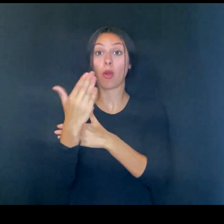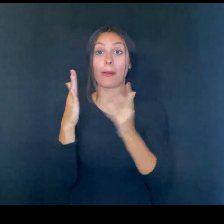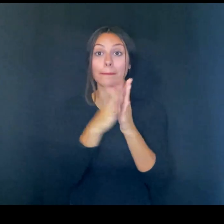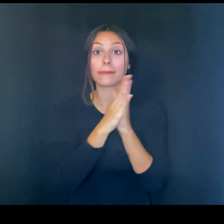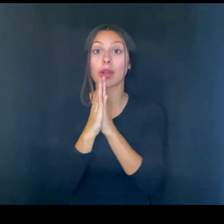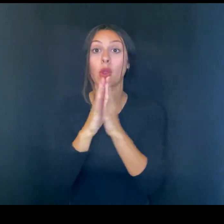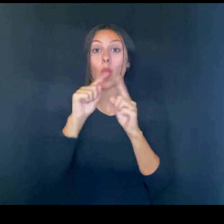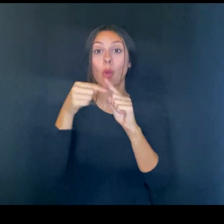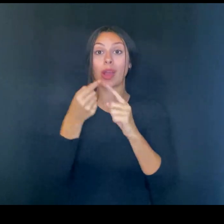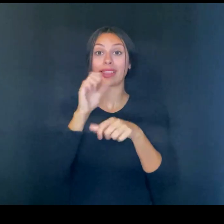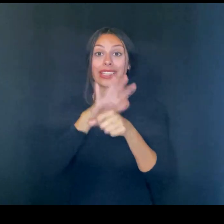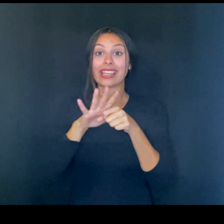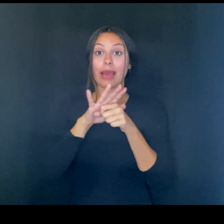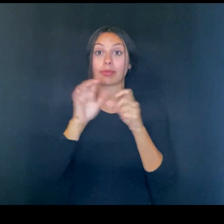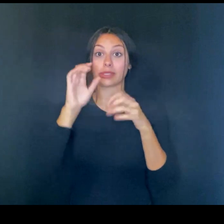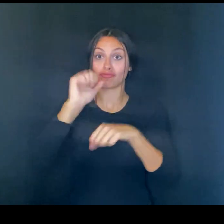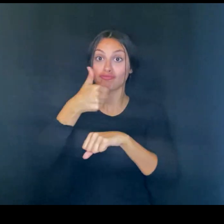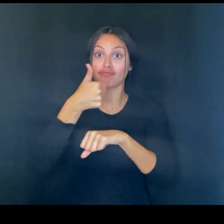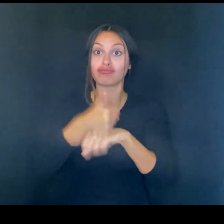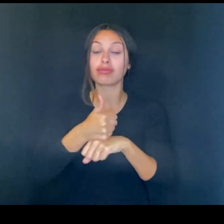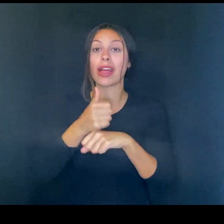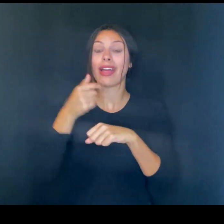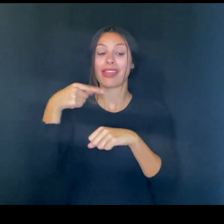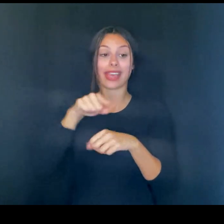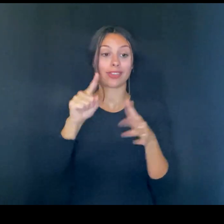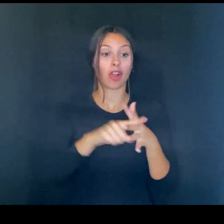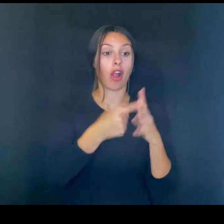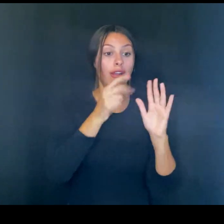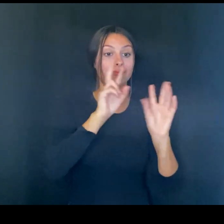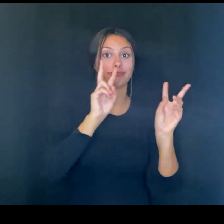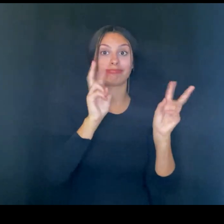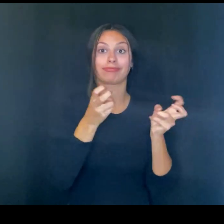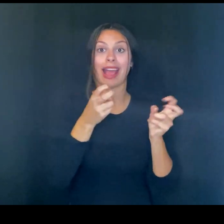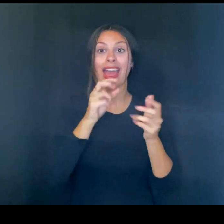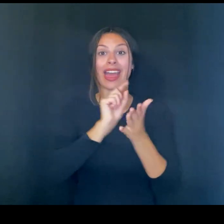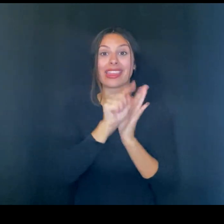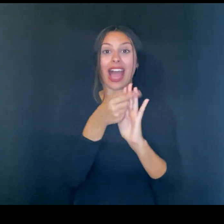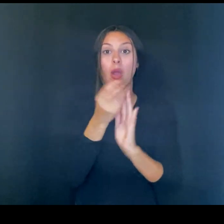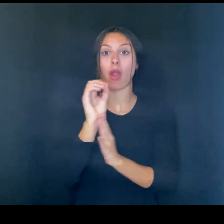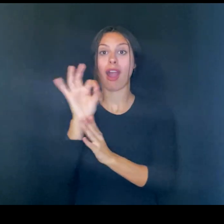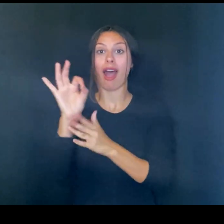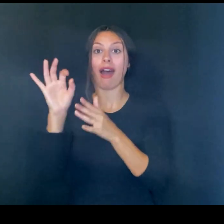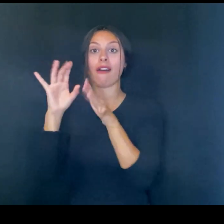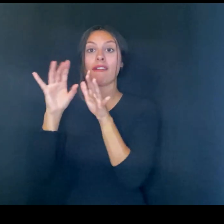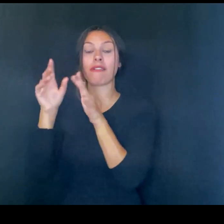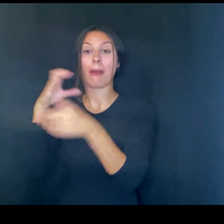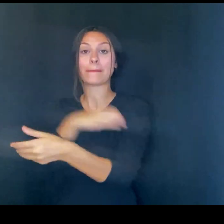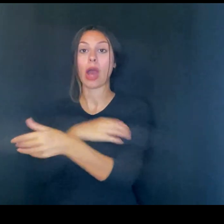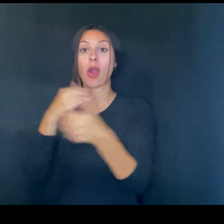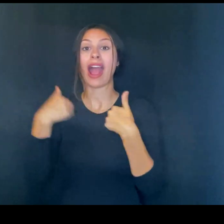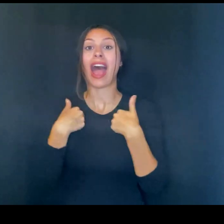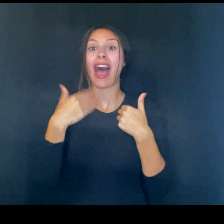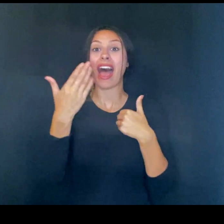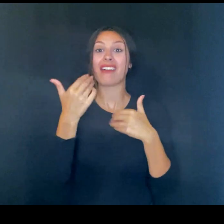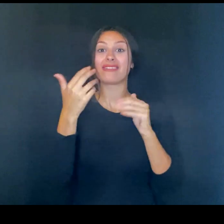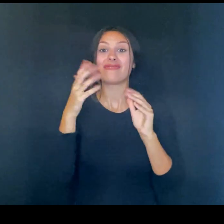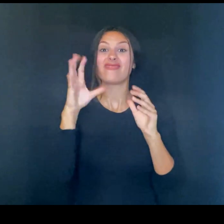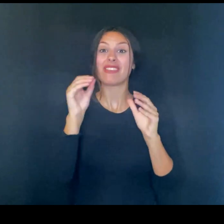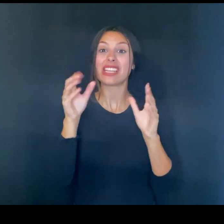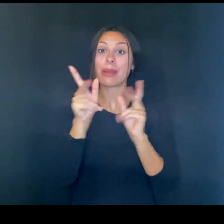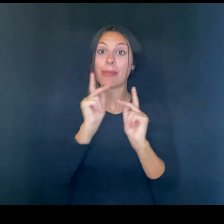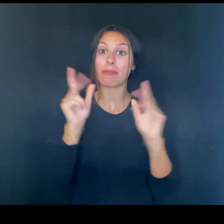they began calling it the Hour of Power and had over 50 people a week, every week, praying in the morning on